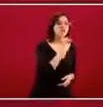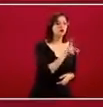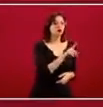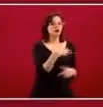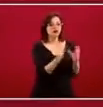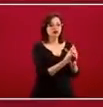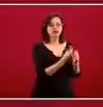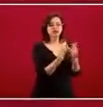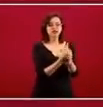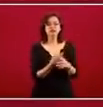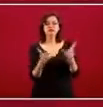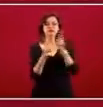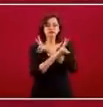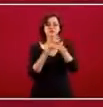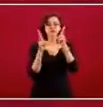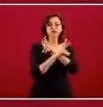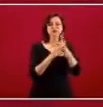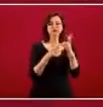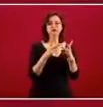us to start